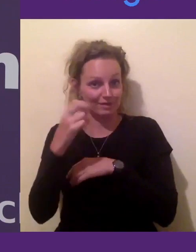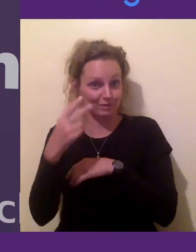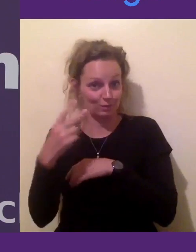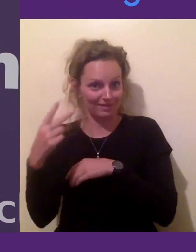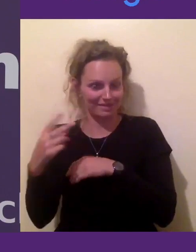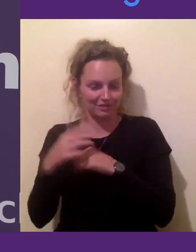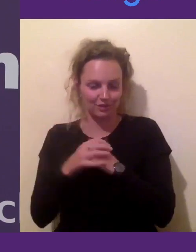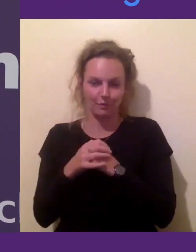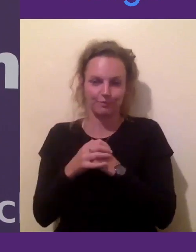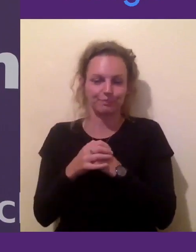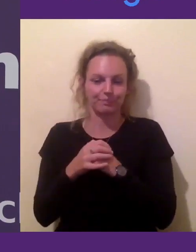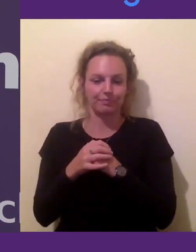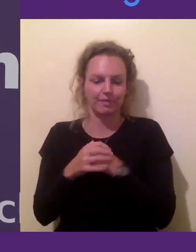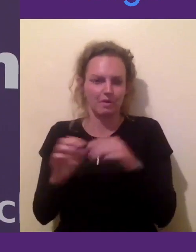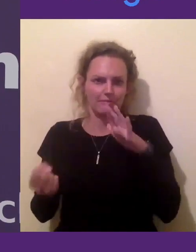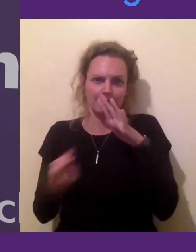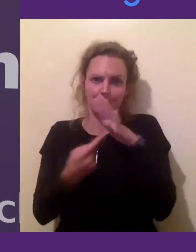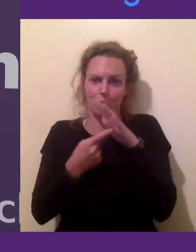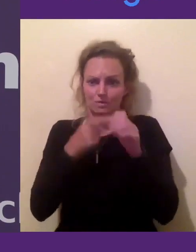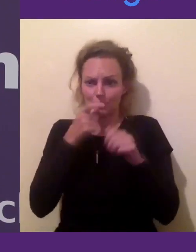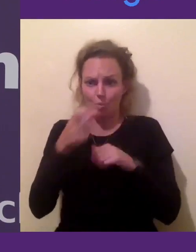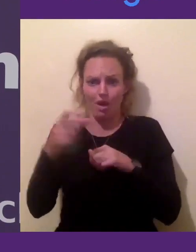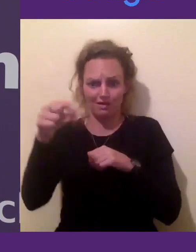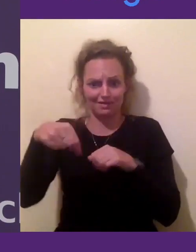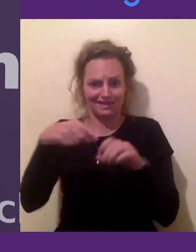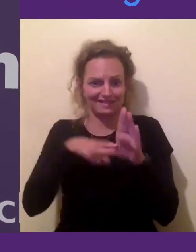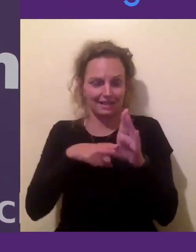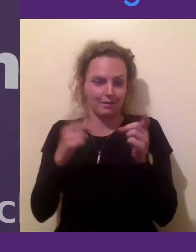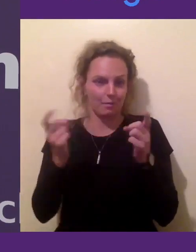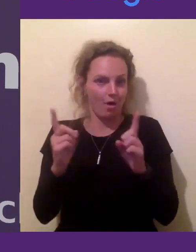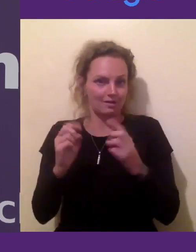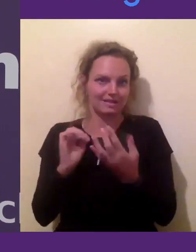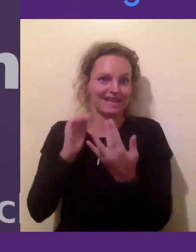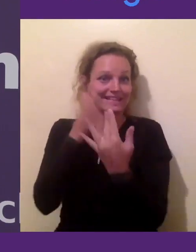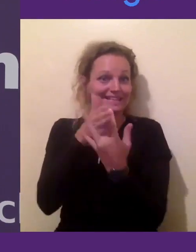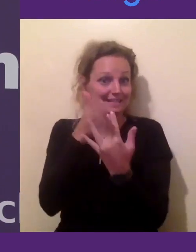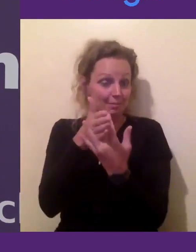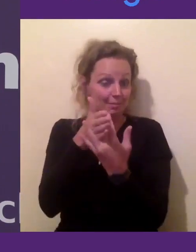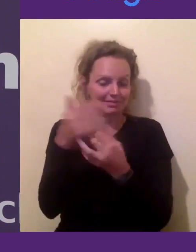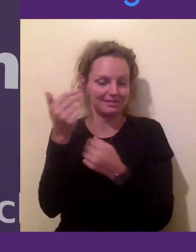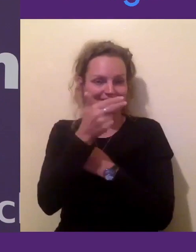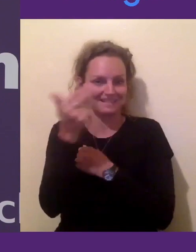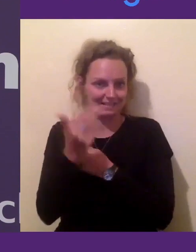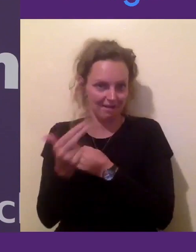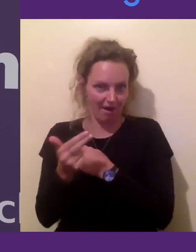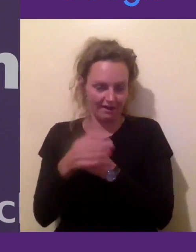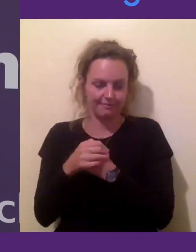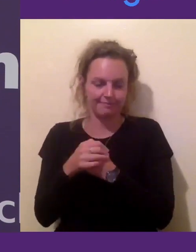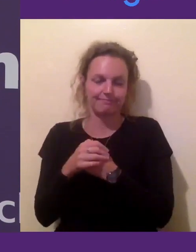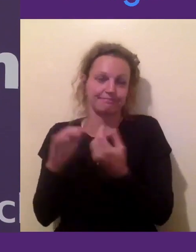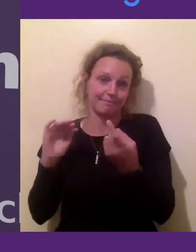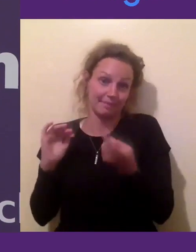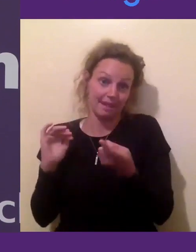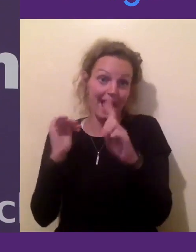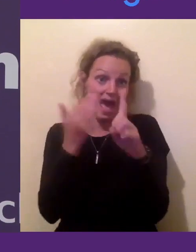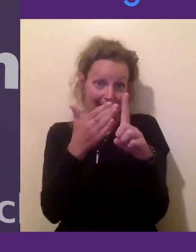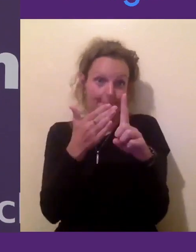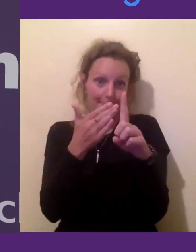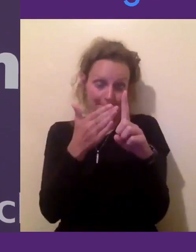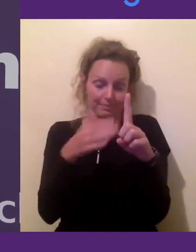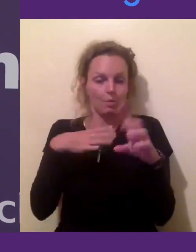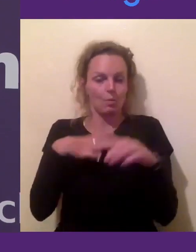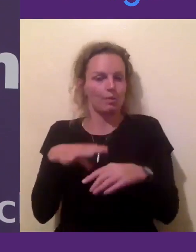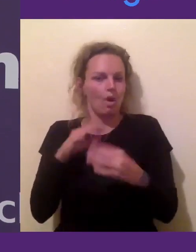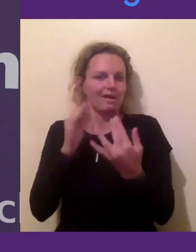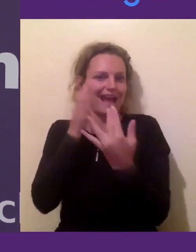and design. And the aim of this session is to put accessibility at the heart of design, and perhaps even design